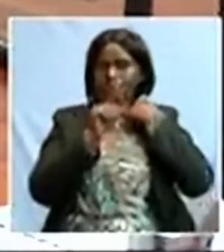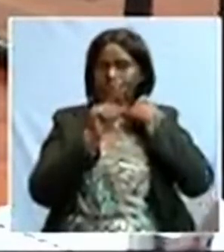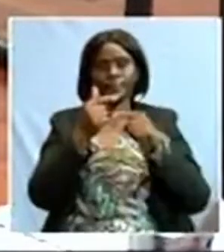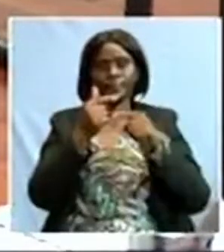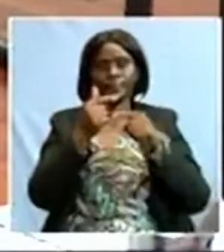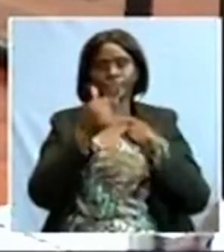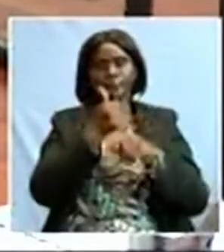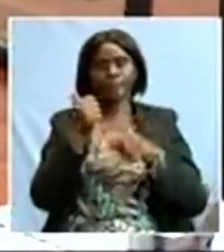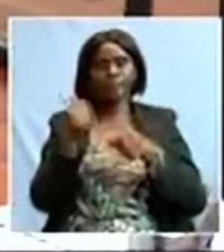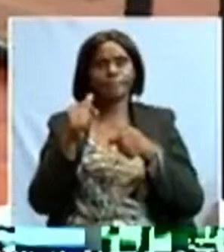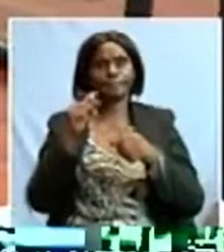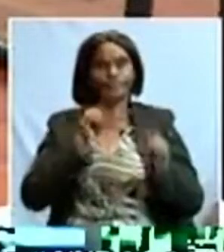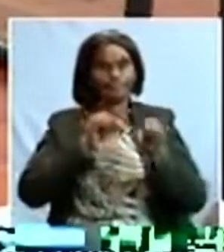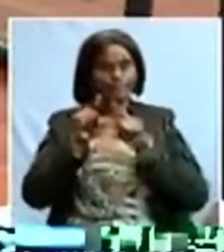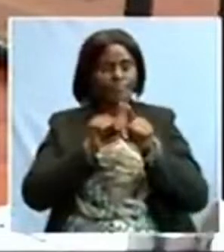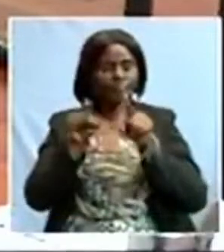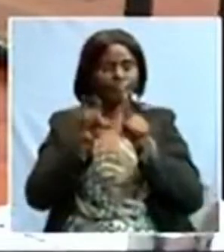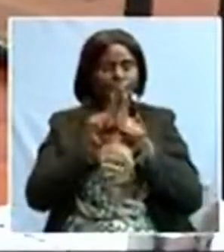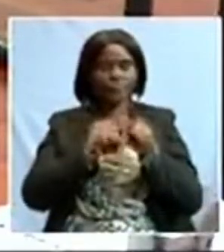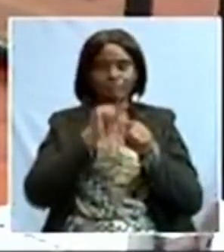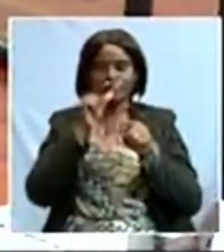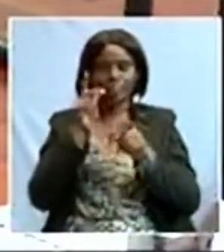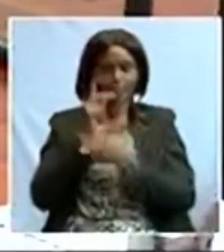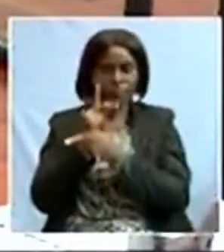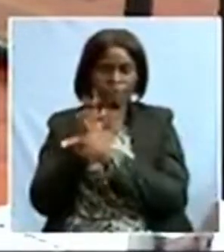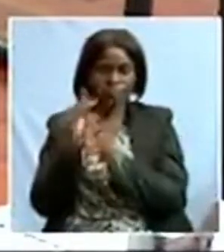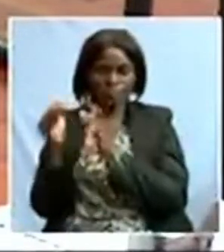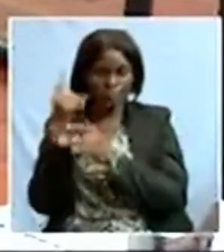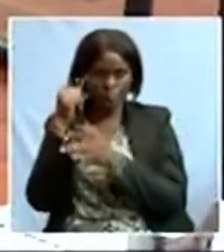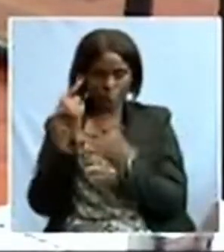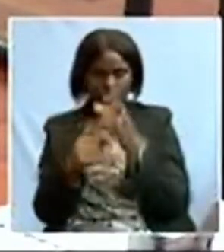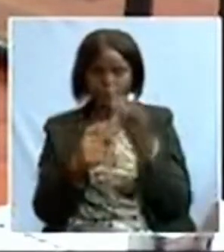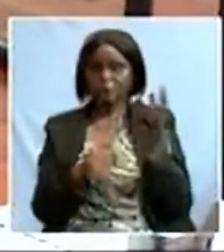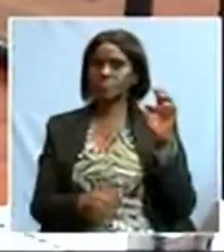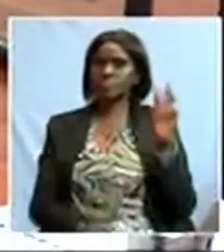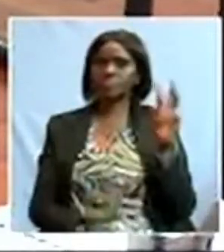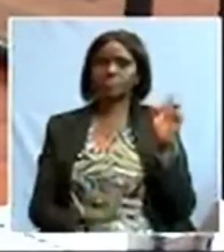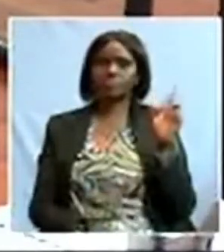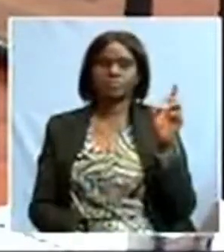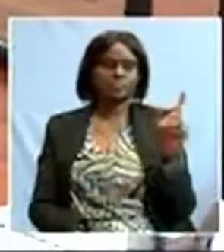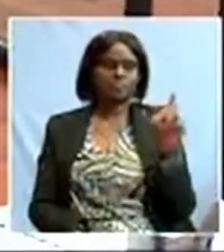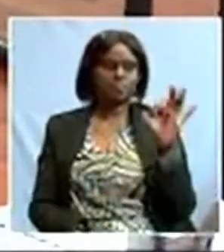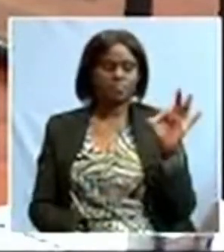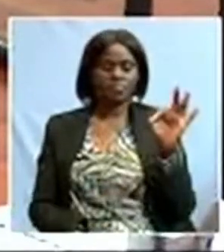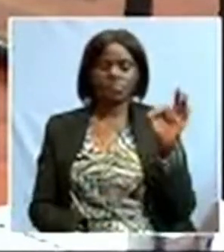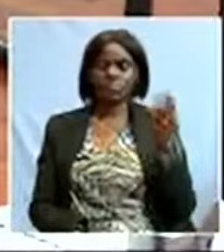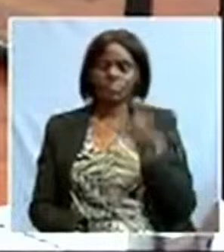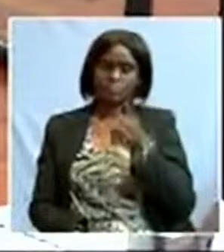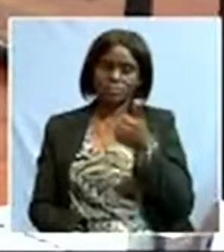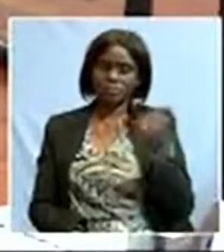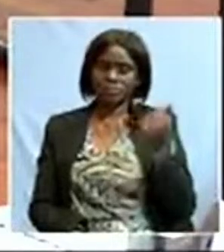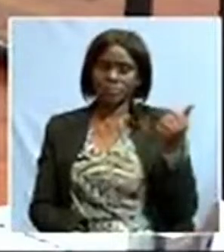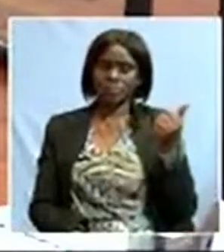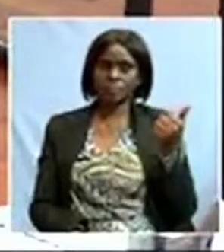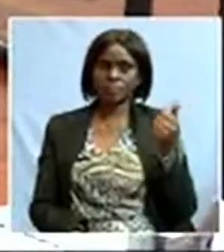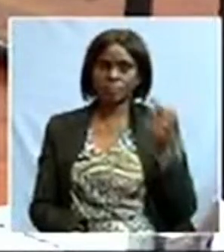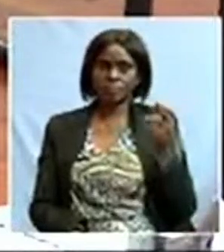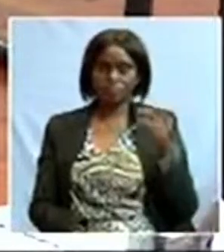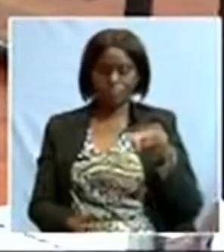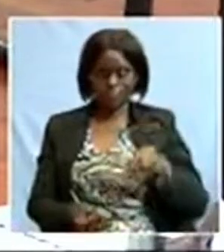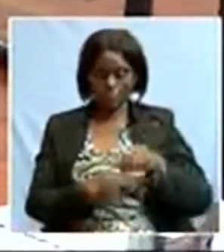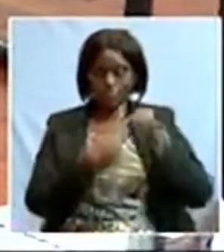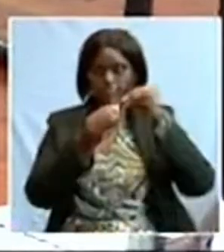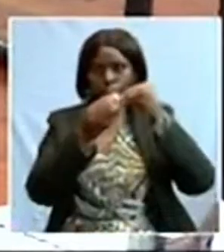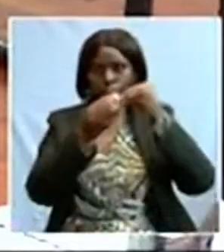other competing needs, so it was not set aside for ward fund. And Chair, on the other queries on the total